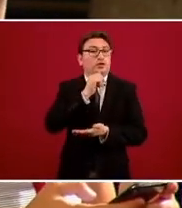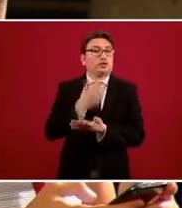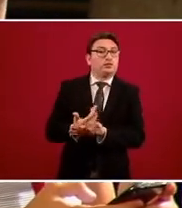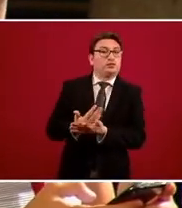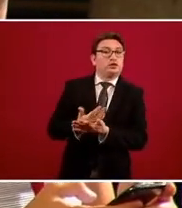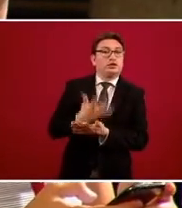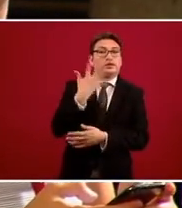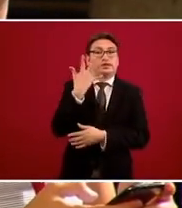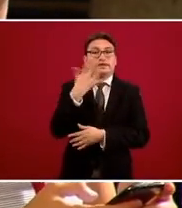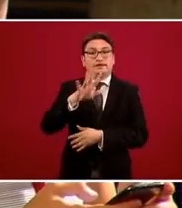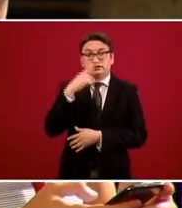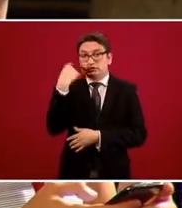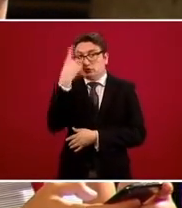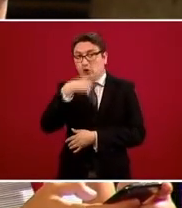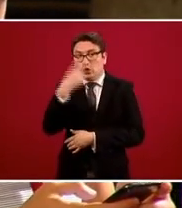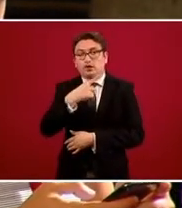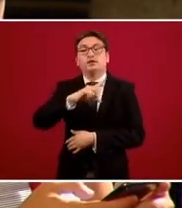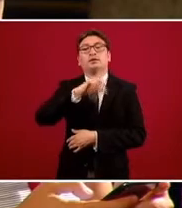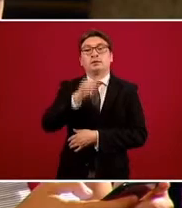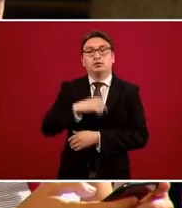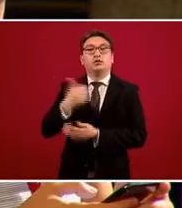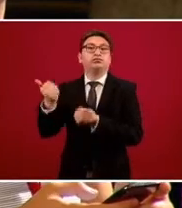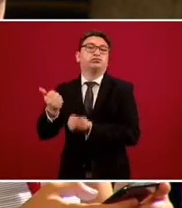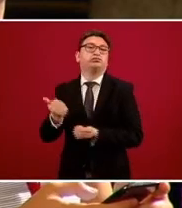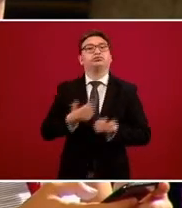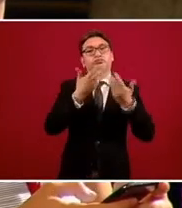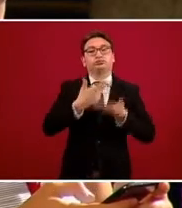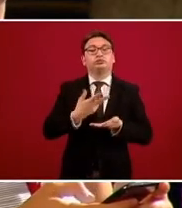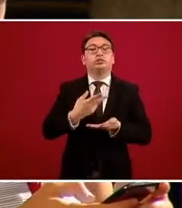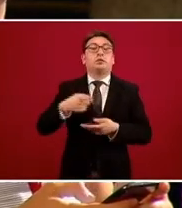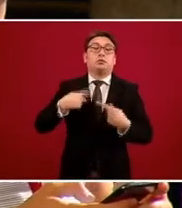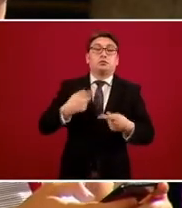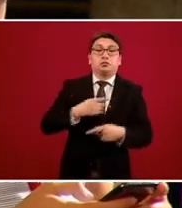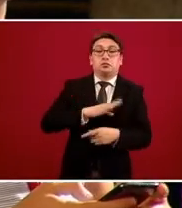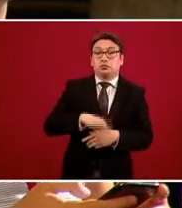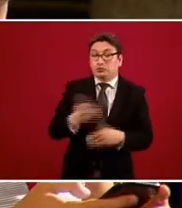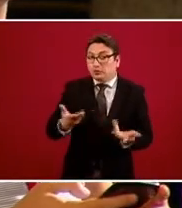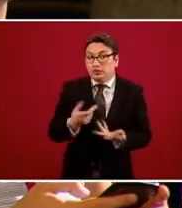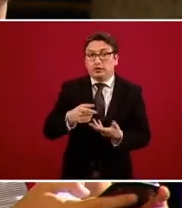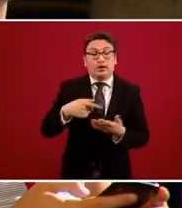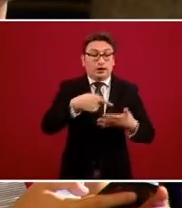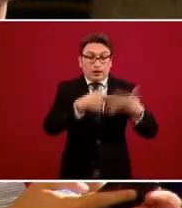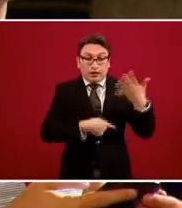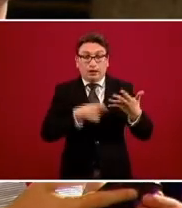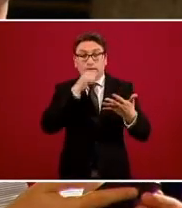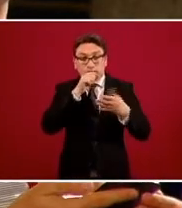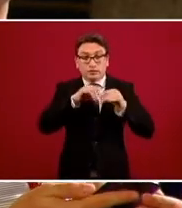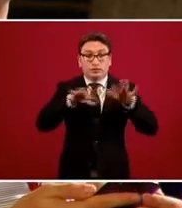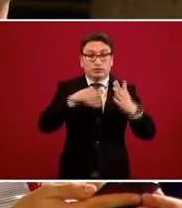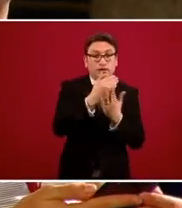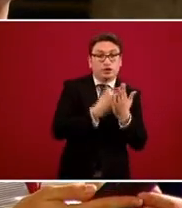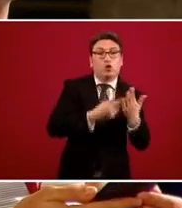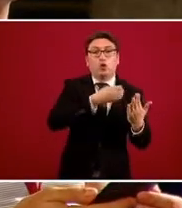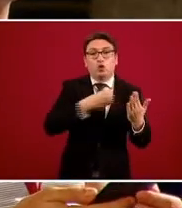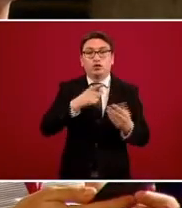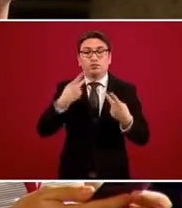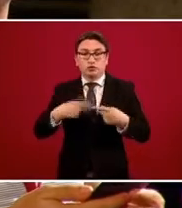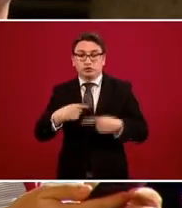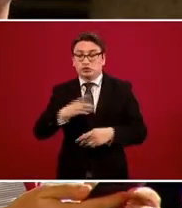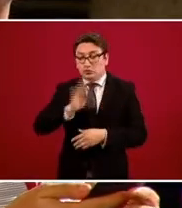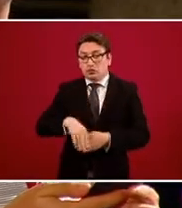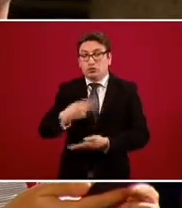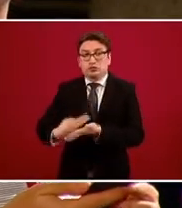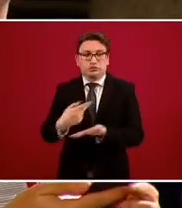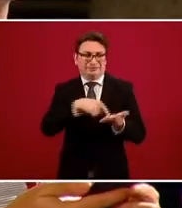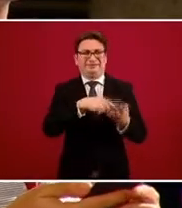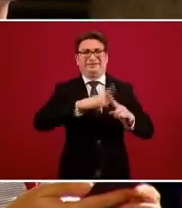arrived, this man had died already. When the ambulance arrived, they said they didn't have enough equipment to properly transport